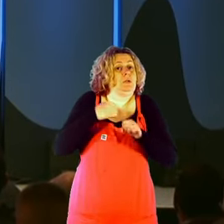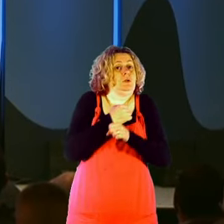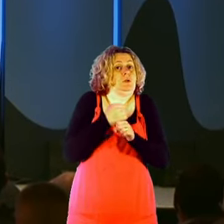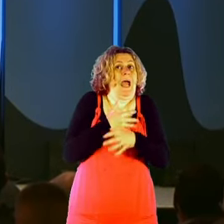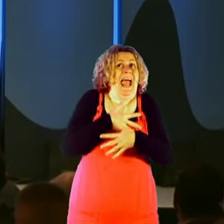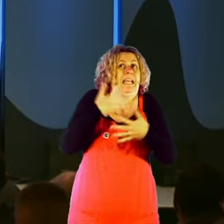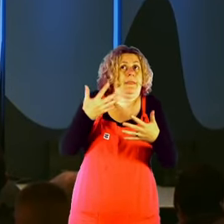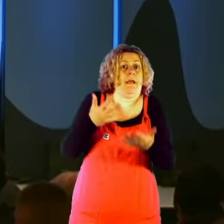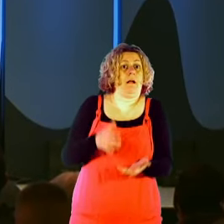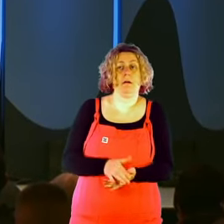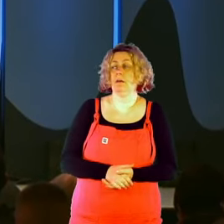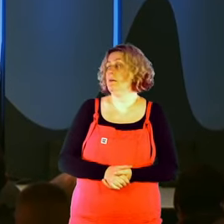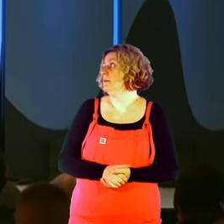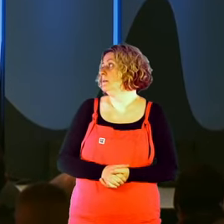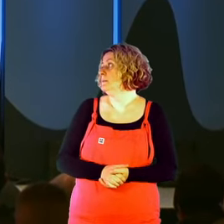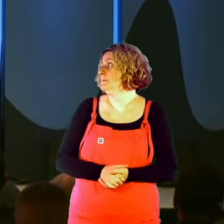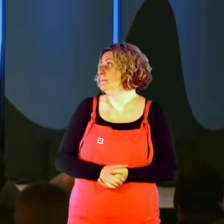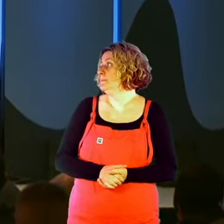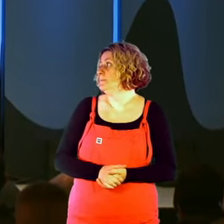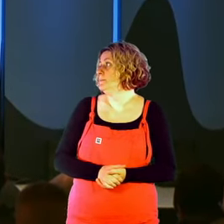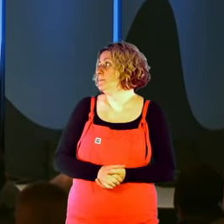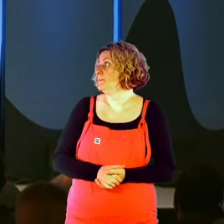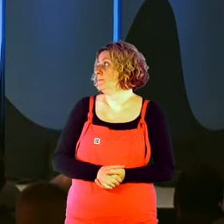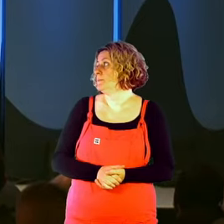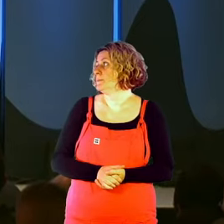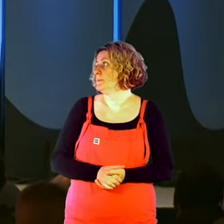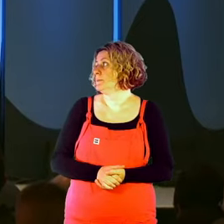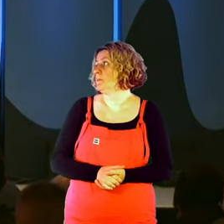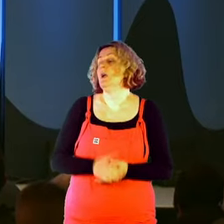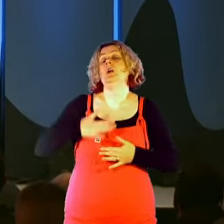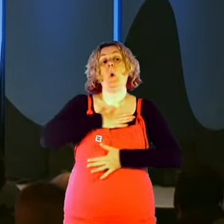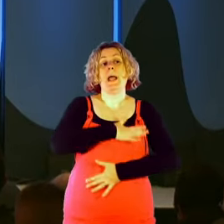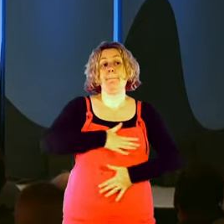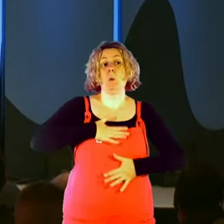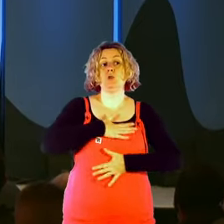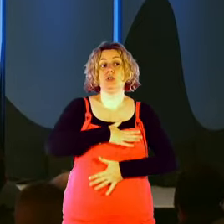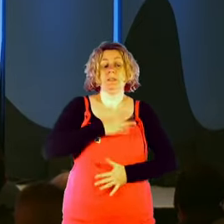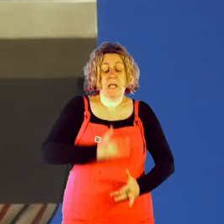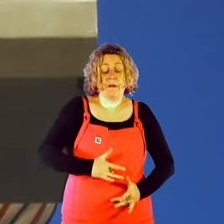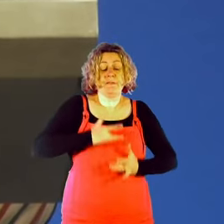does not honor God and puts yourself first.